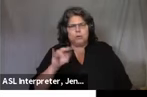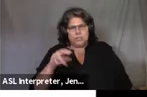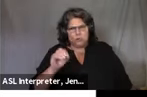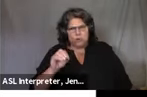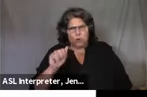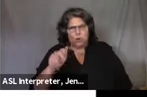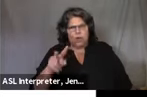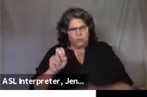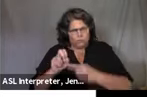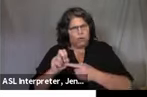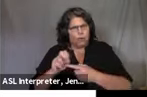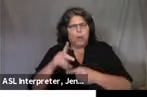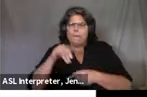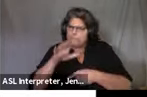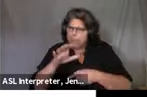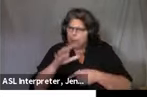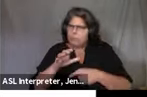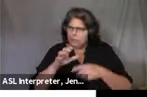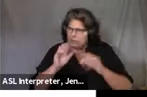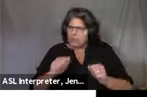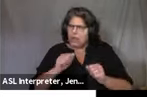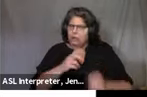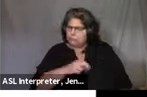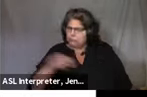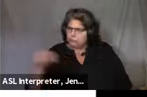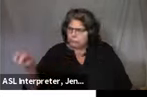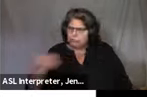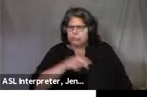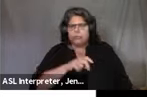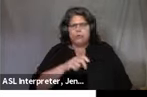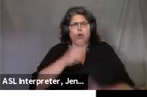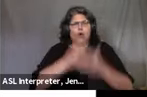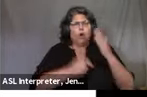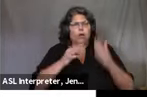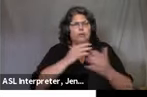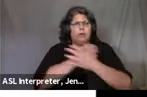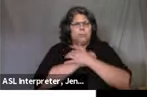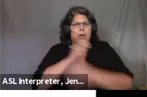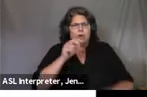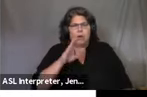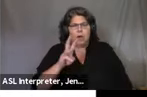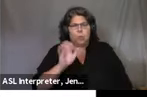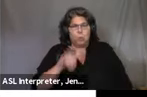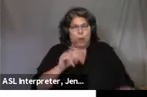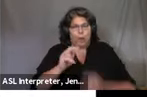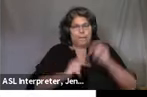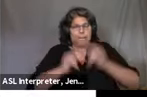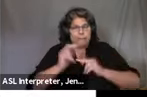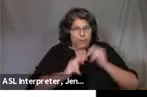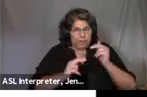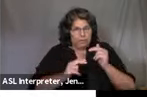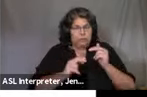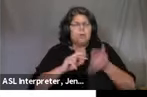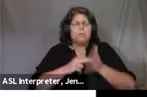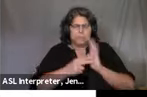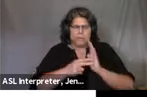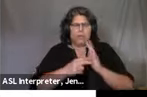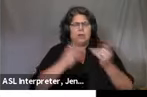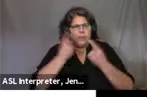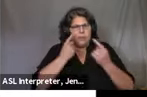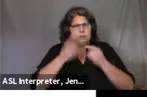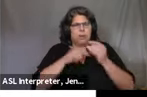accessible. So the cost of Bear Cub Way build alternative considers the need for